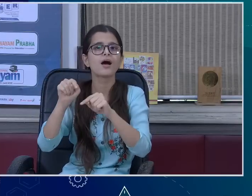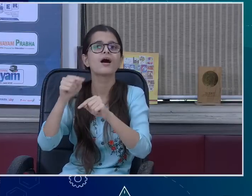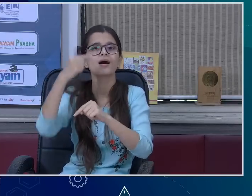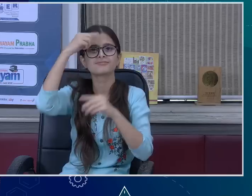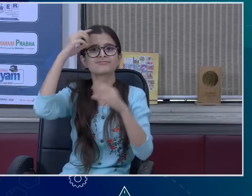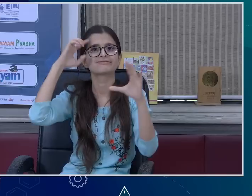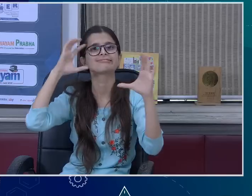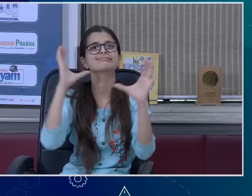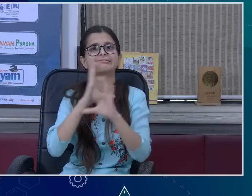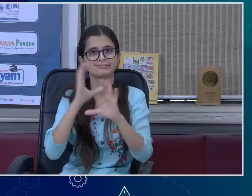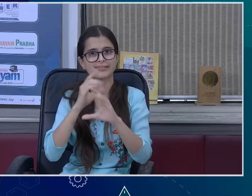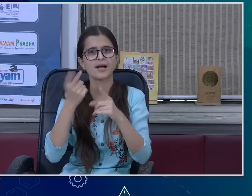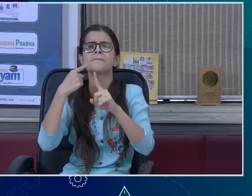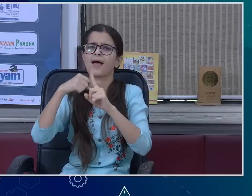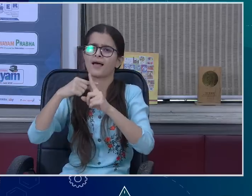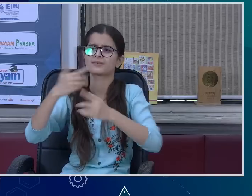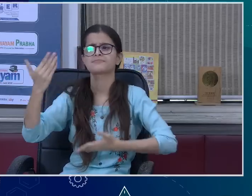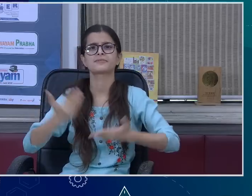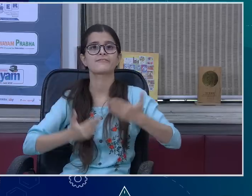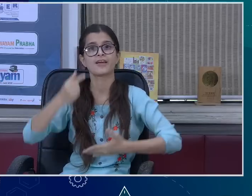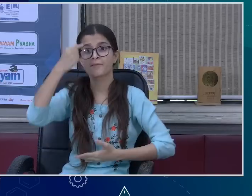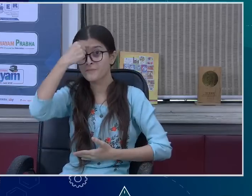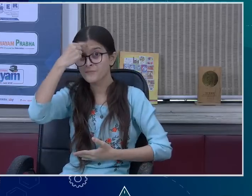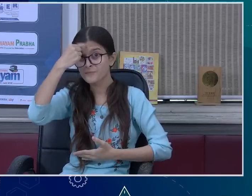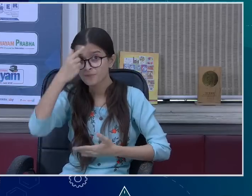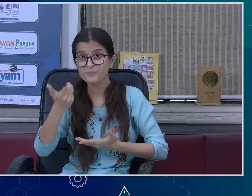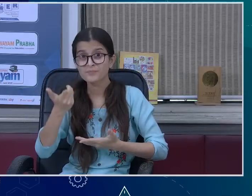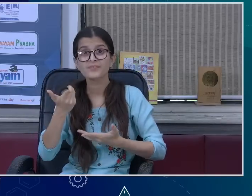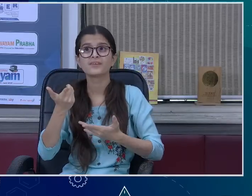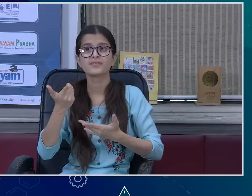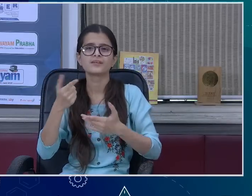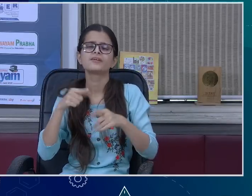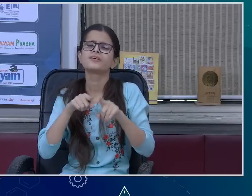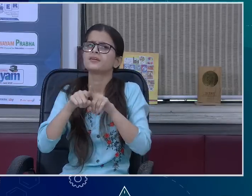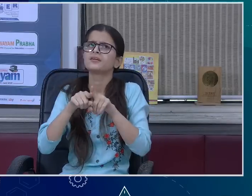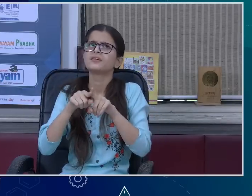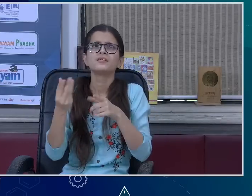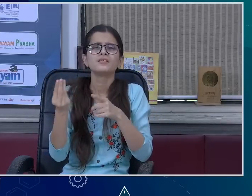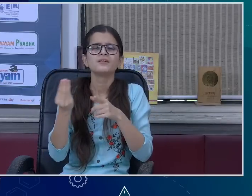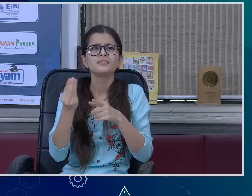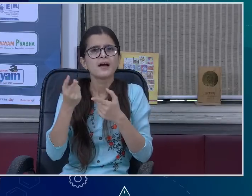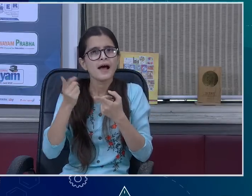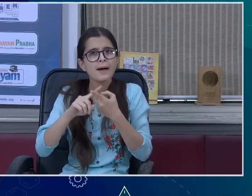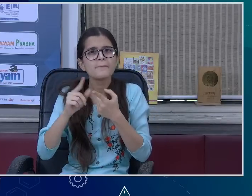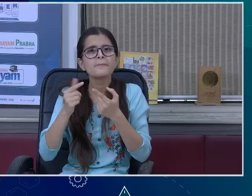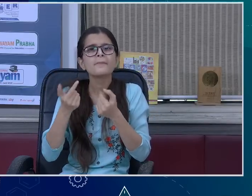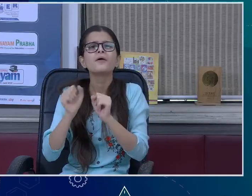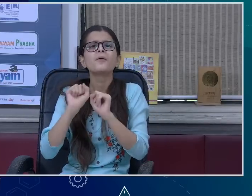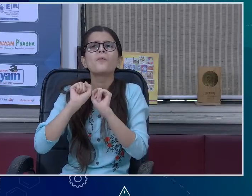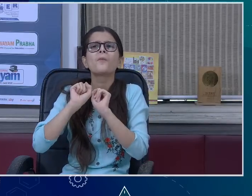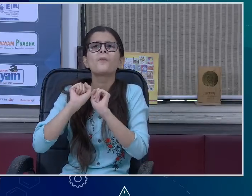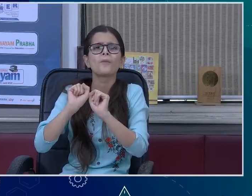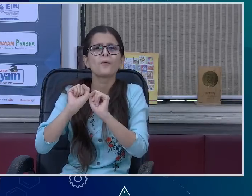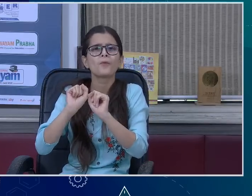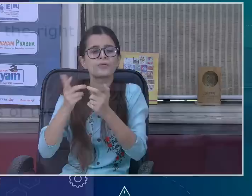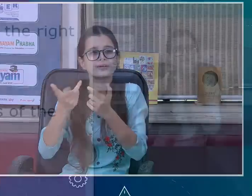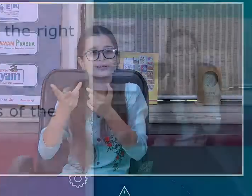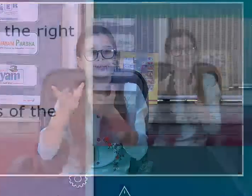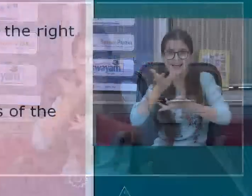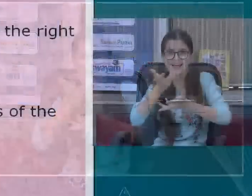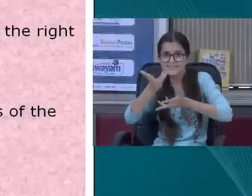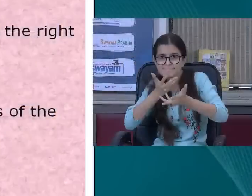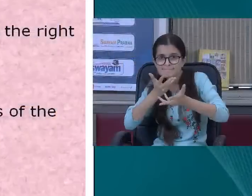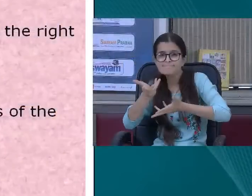of behavior problems, like extremely restless and sometimes easily distracted. They have trouble interacting with